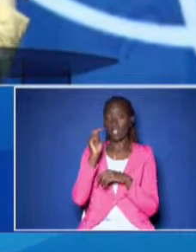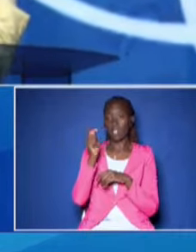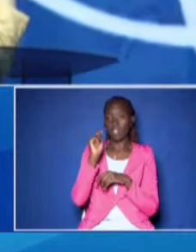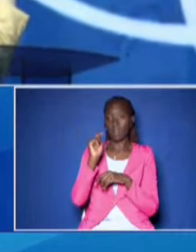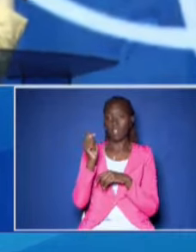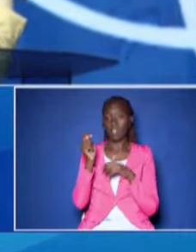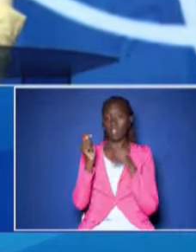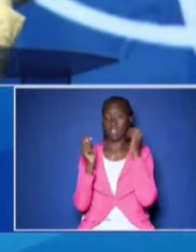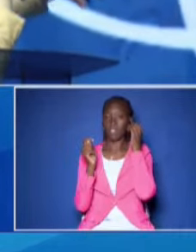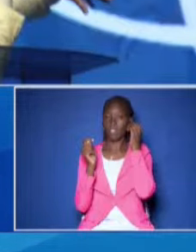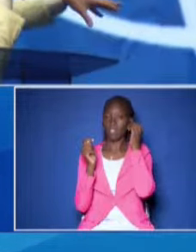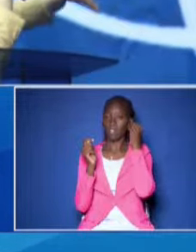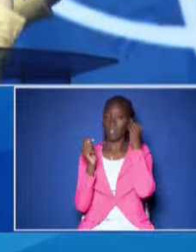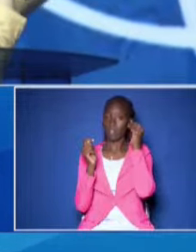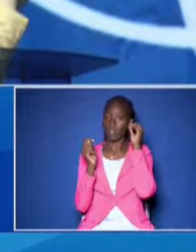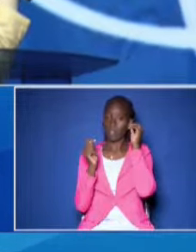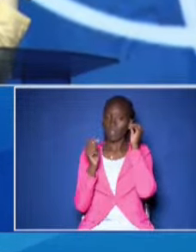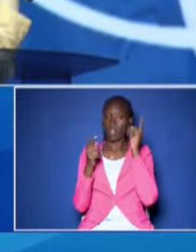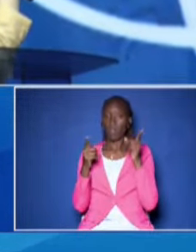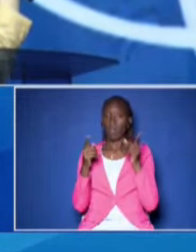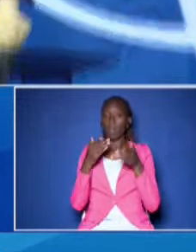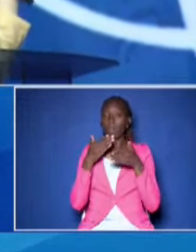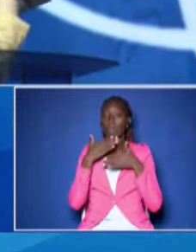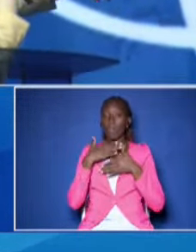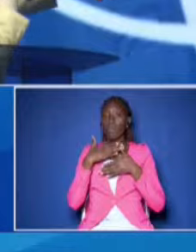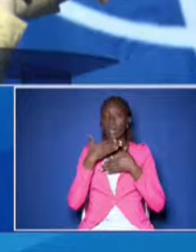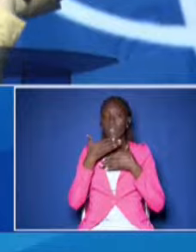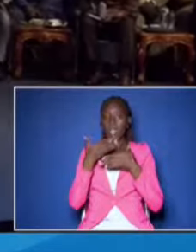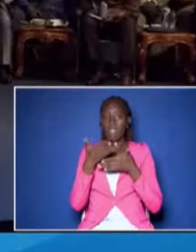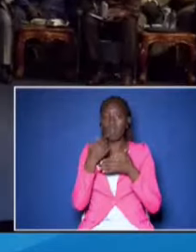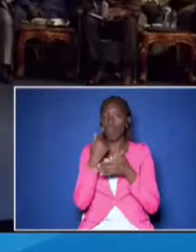Testament in breathed by